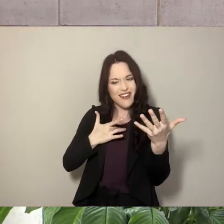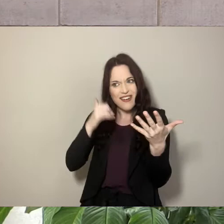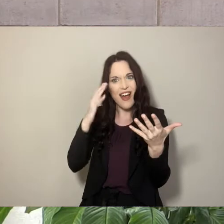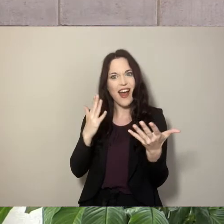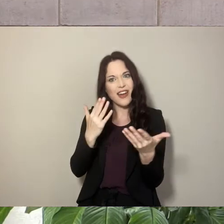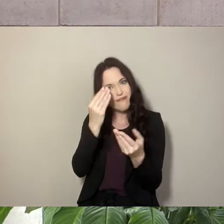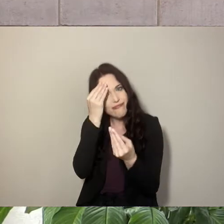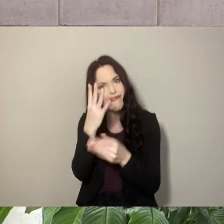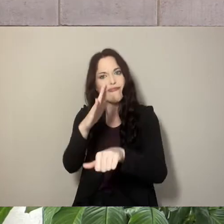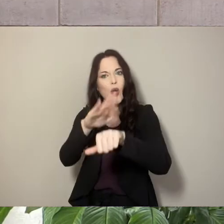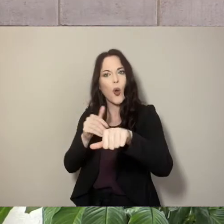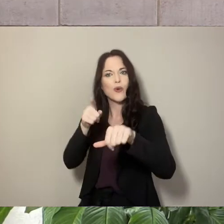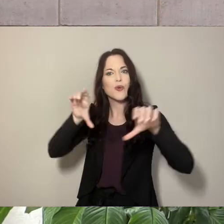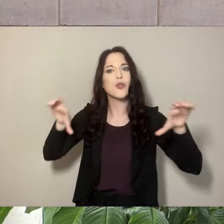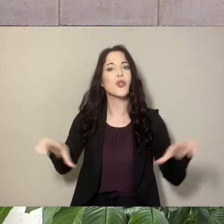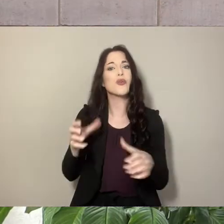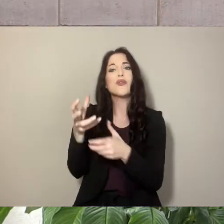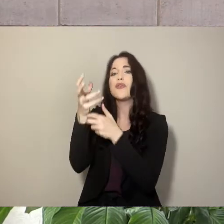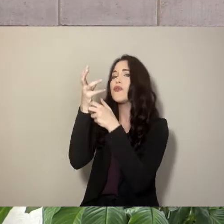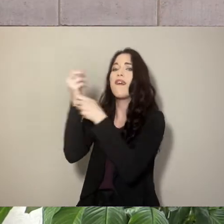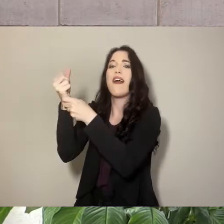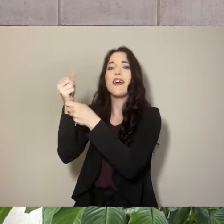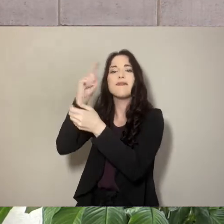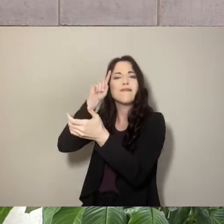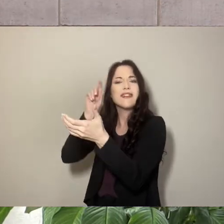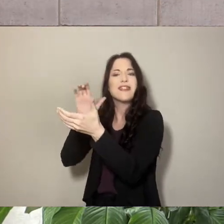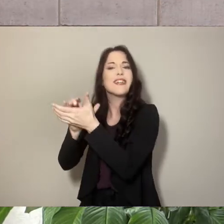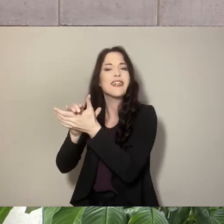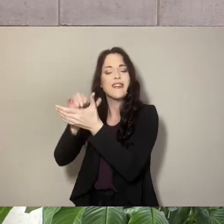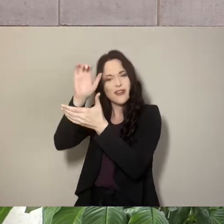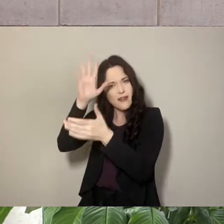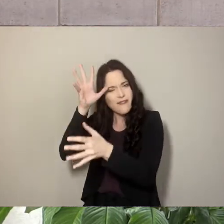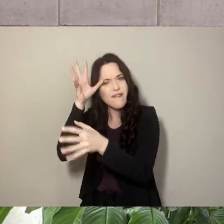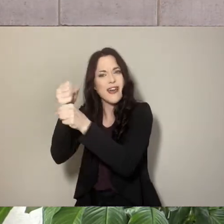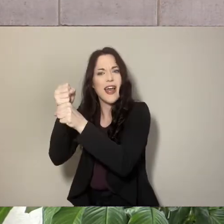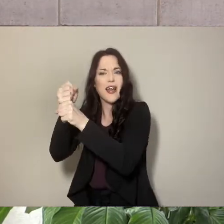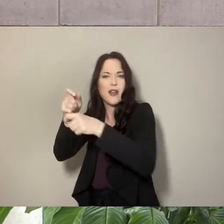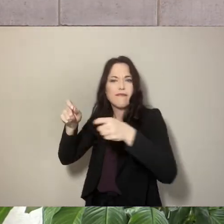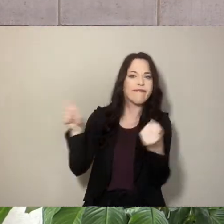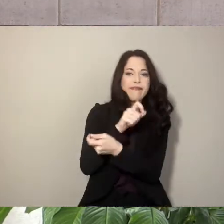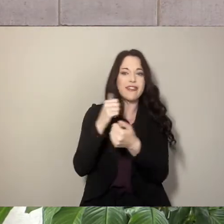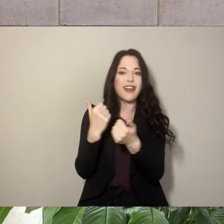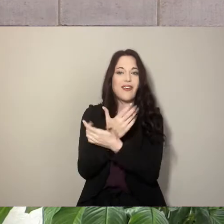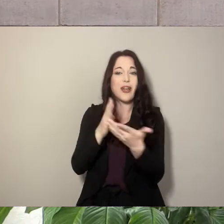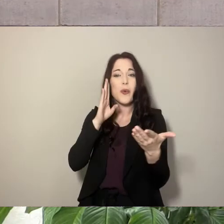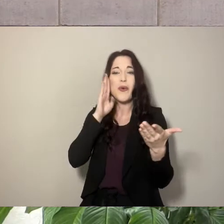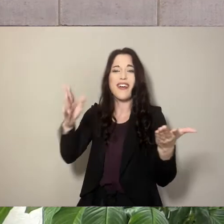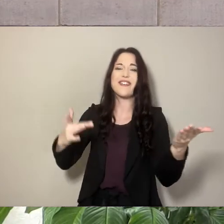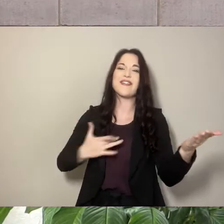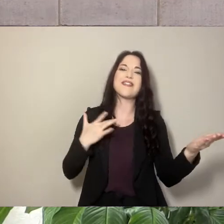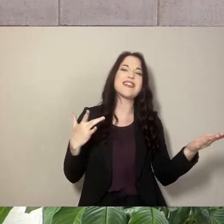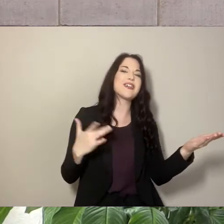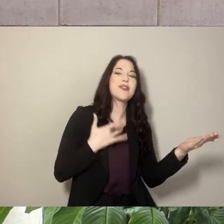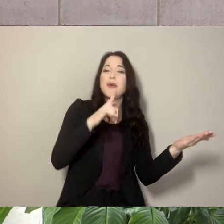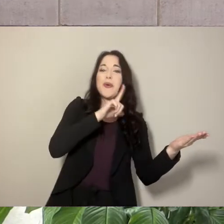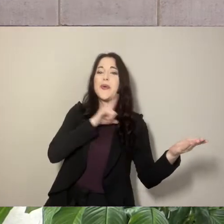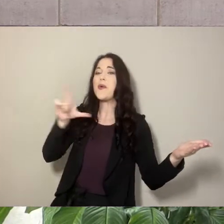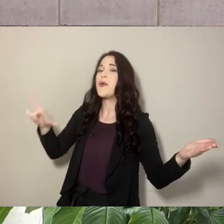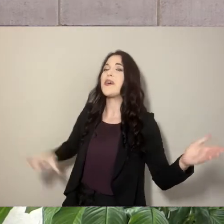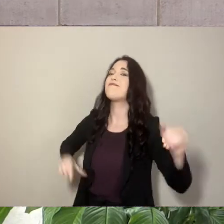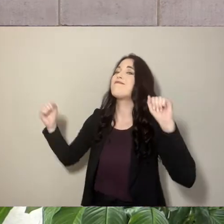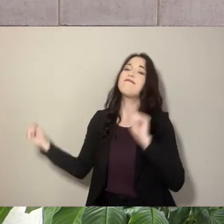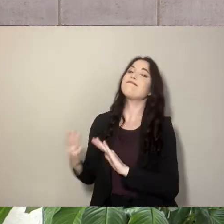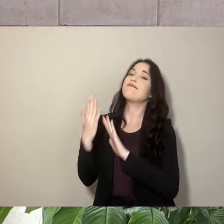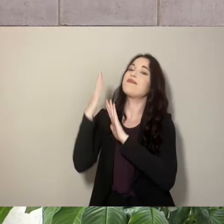God, believe God. By faith you will receive. I can feel the presence of the Lord. And I'm gonna get